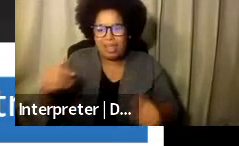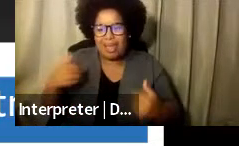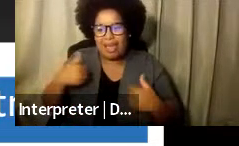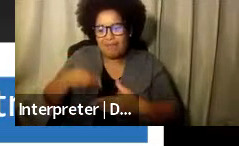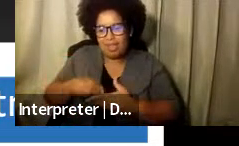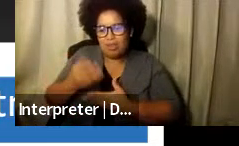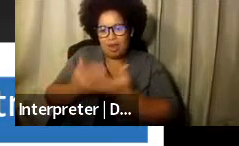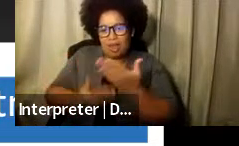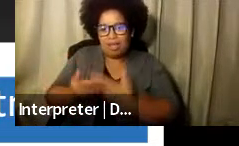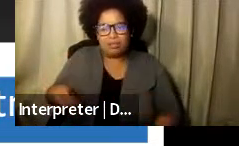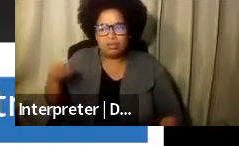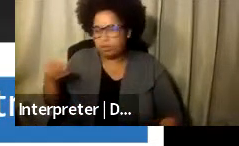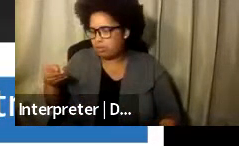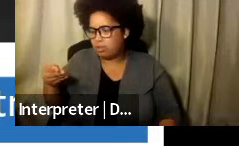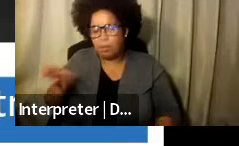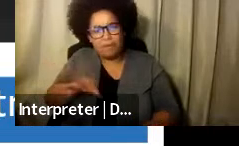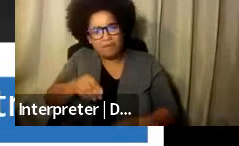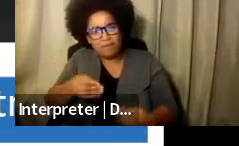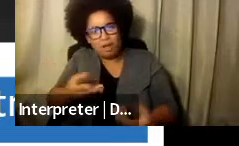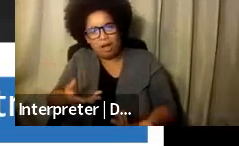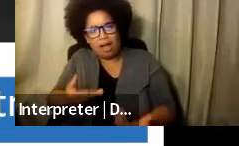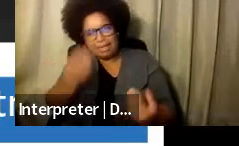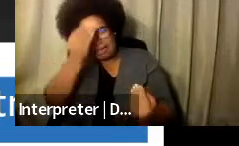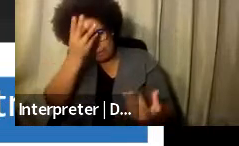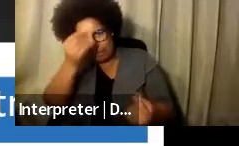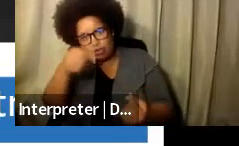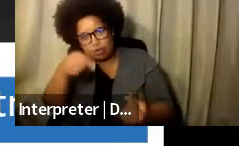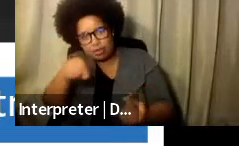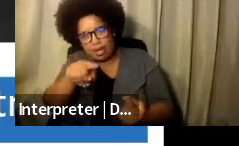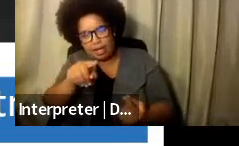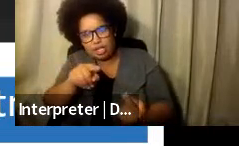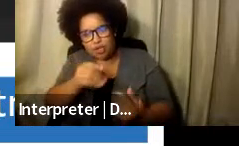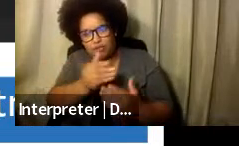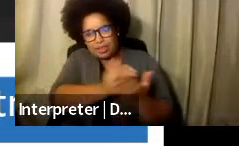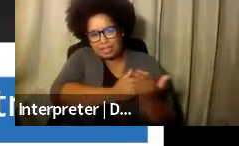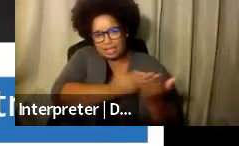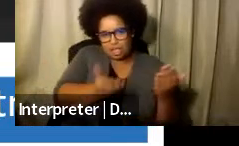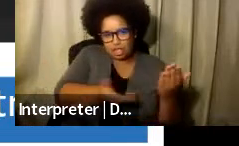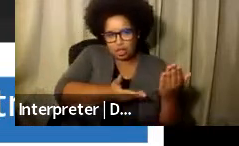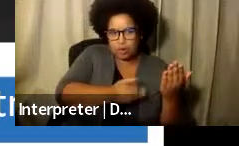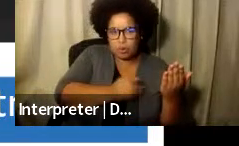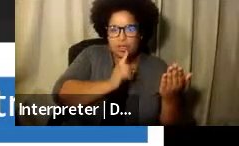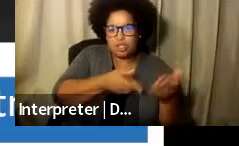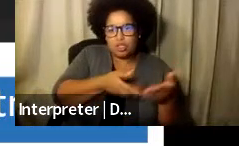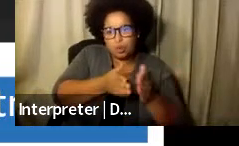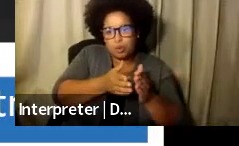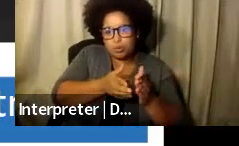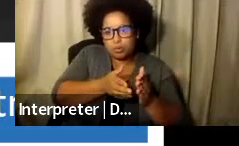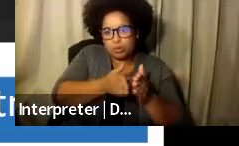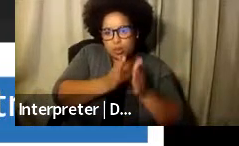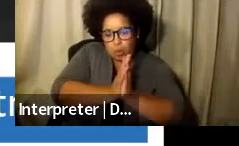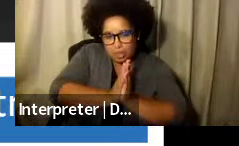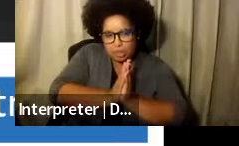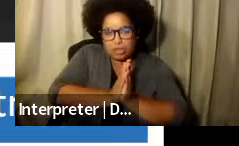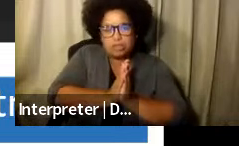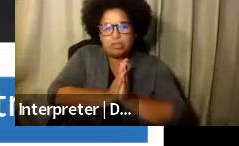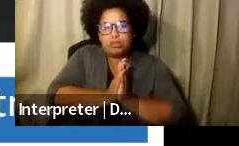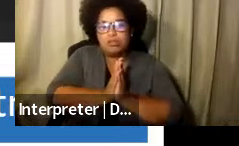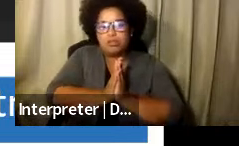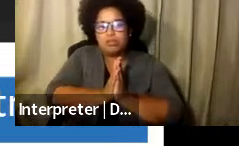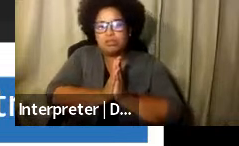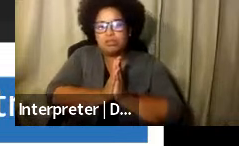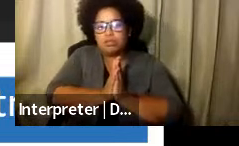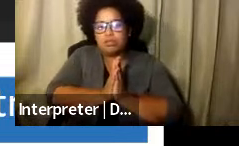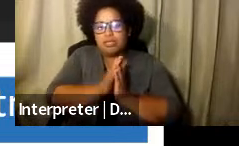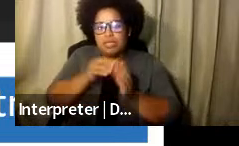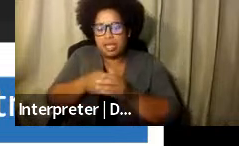their hands that provides a kind of information that I think you have listed here that was sort of requested, you know, by in